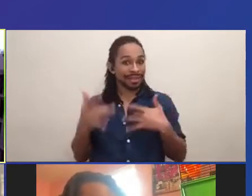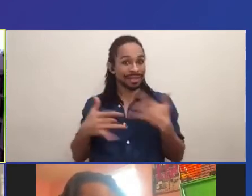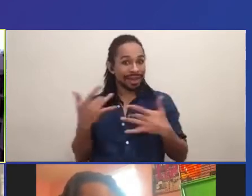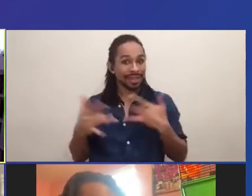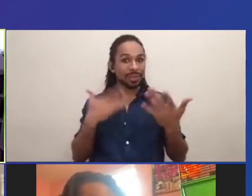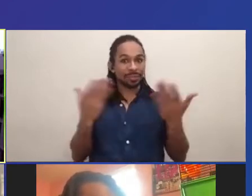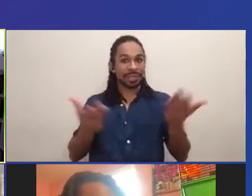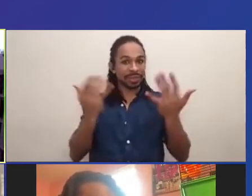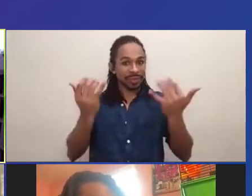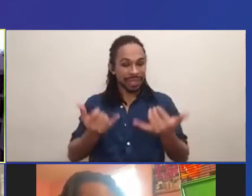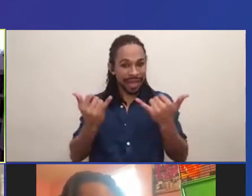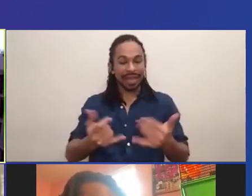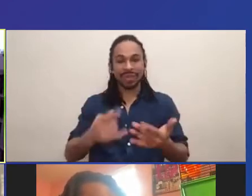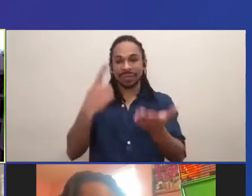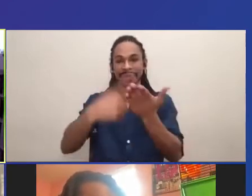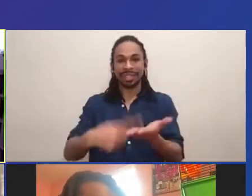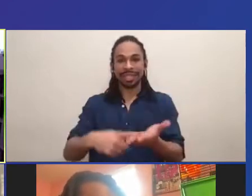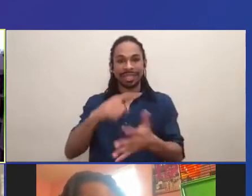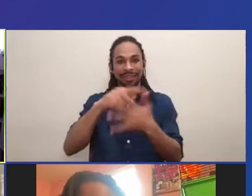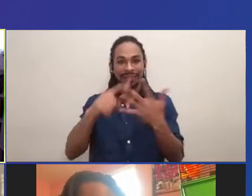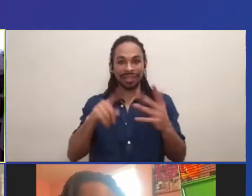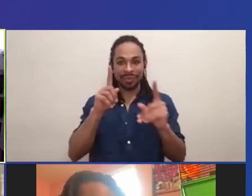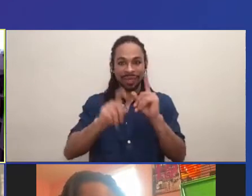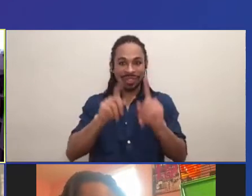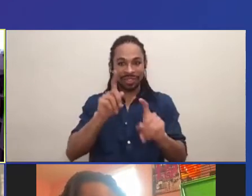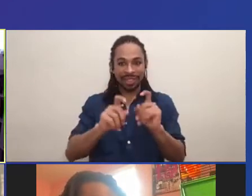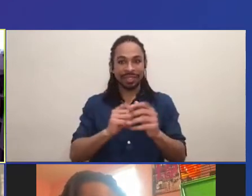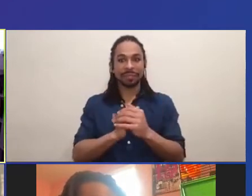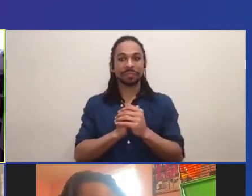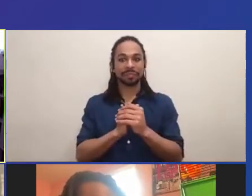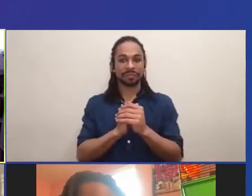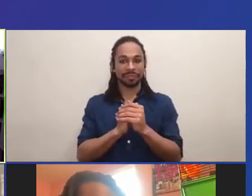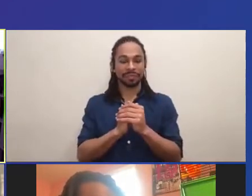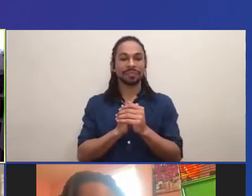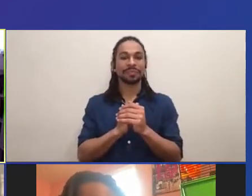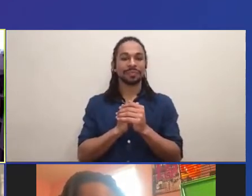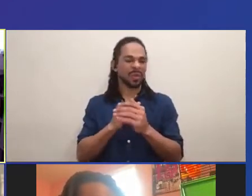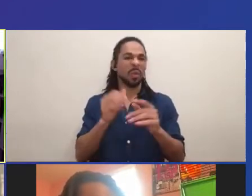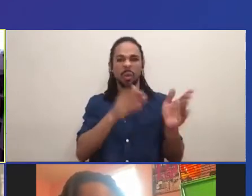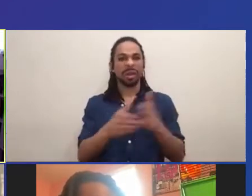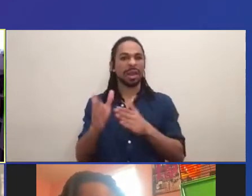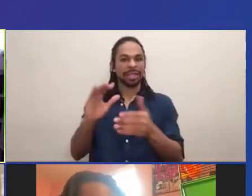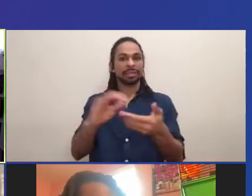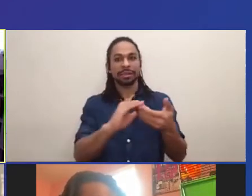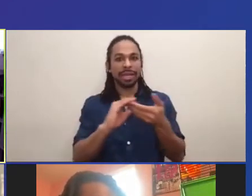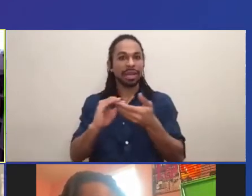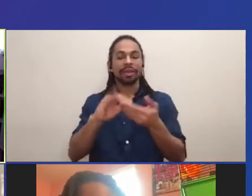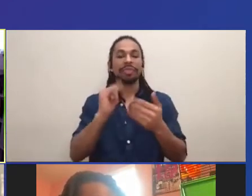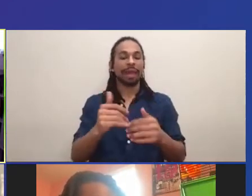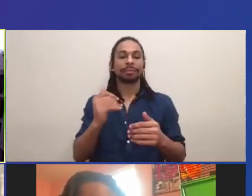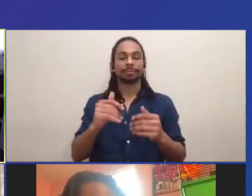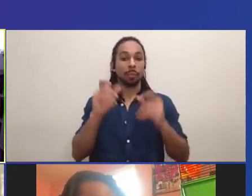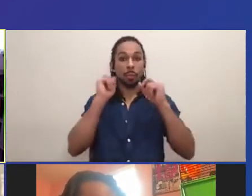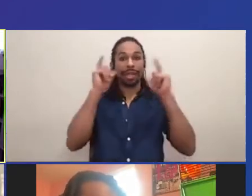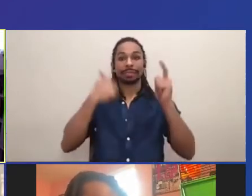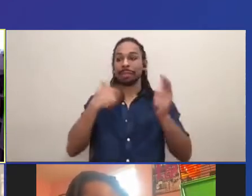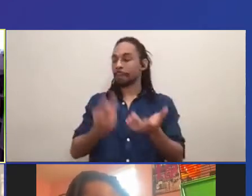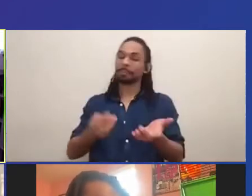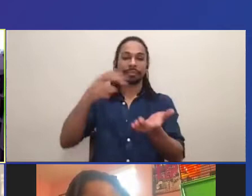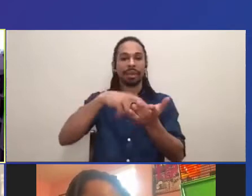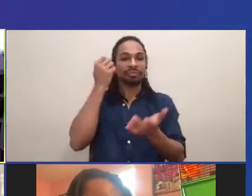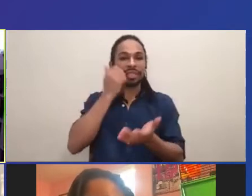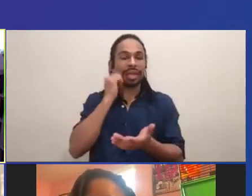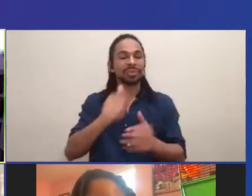today to discuss these questions. Organizing, solidarity, these are things that get me up in the morning. So, yeah.